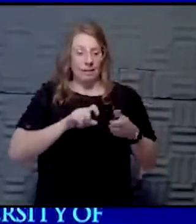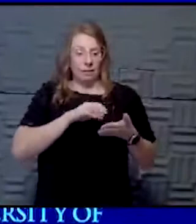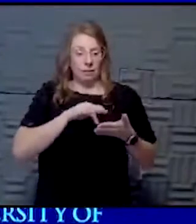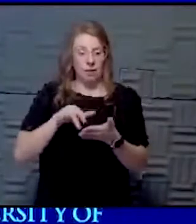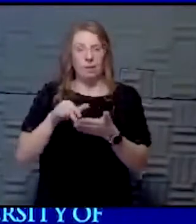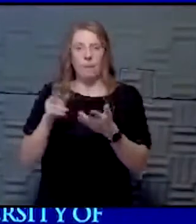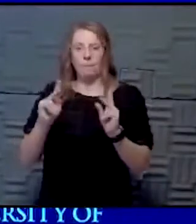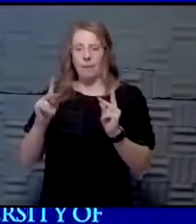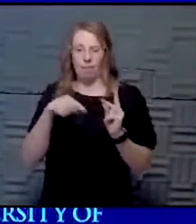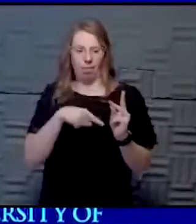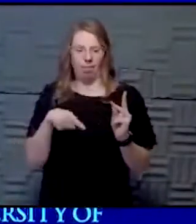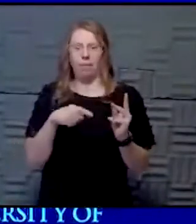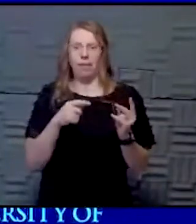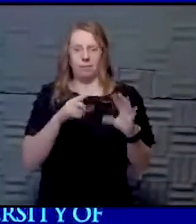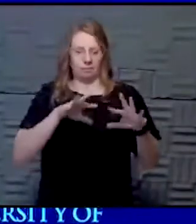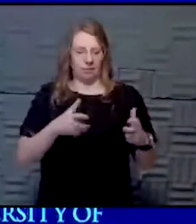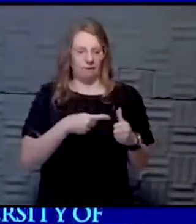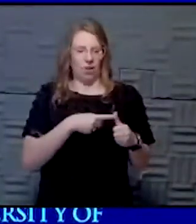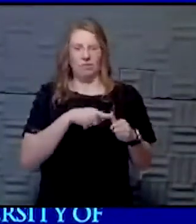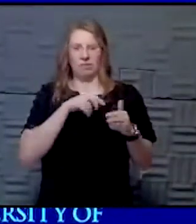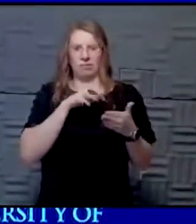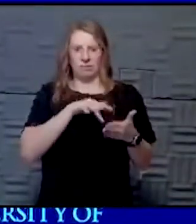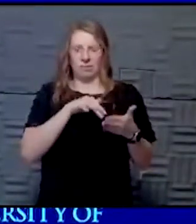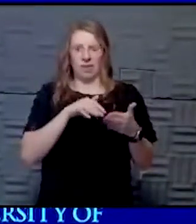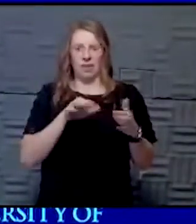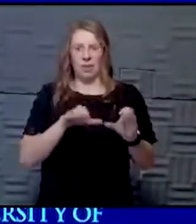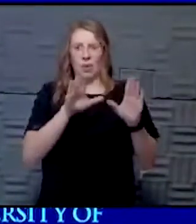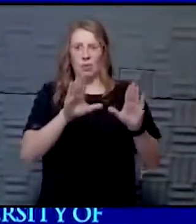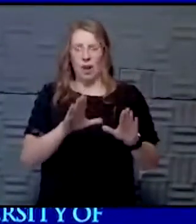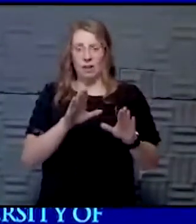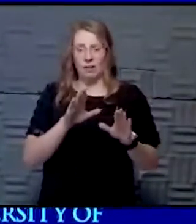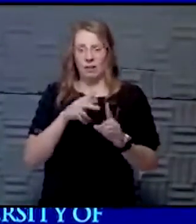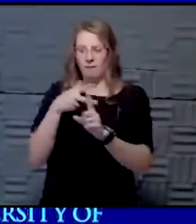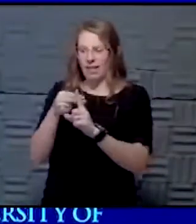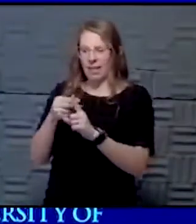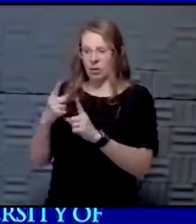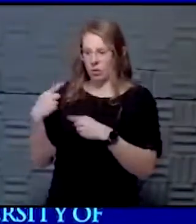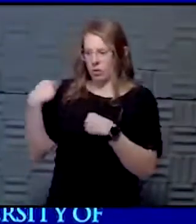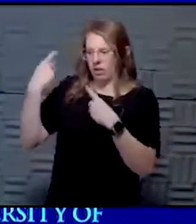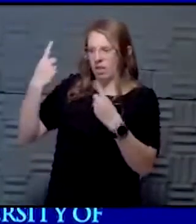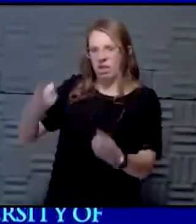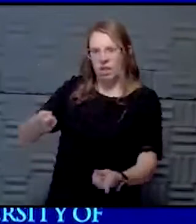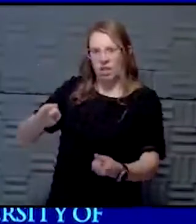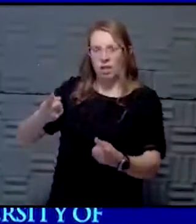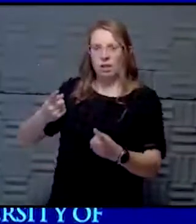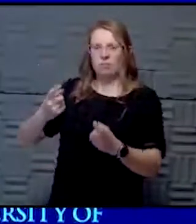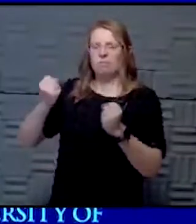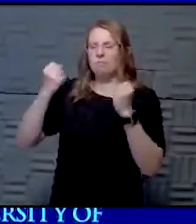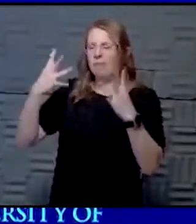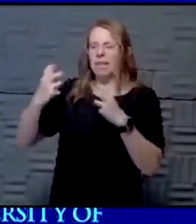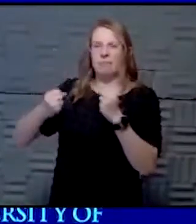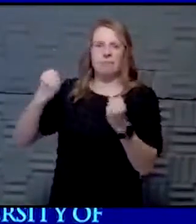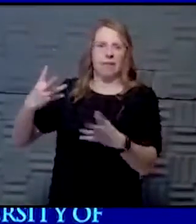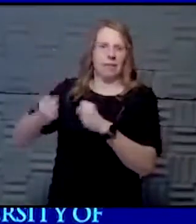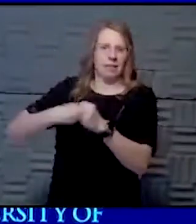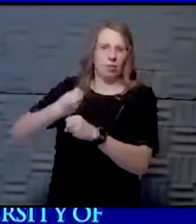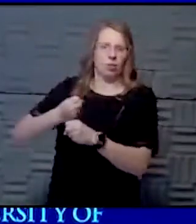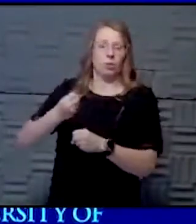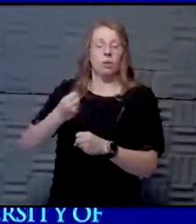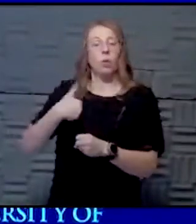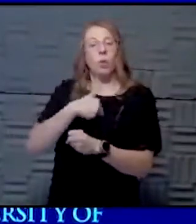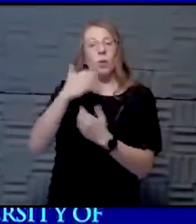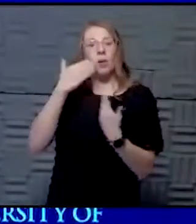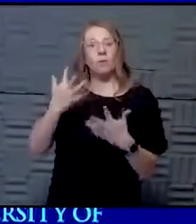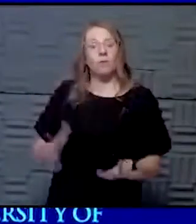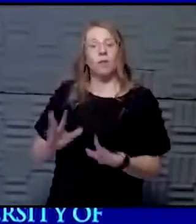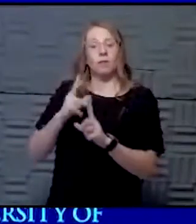doing great. And they've been doing great with vaccinations for decades and for generations. And what we know with vaccine is that